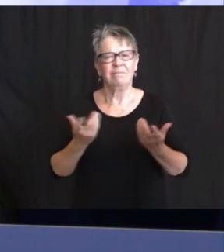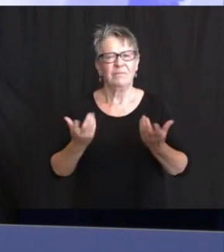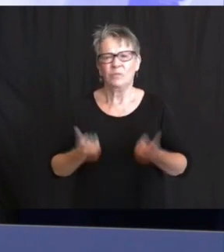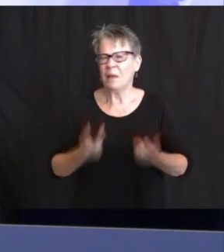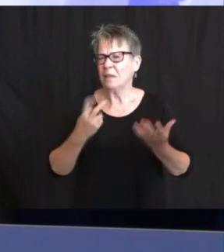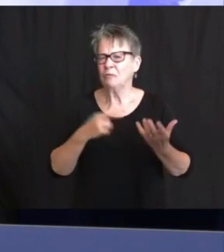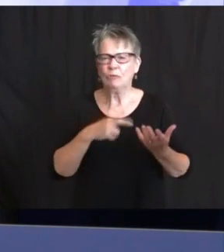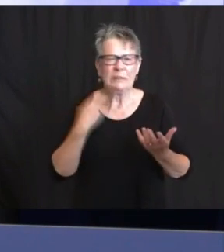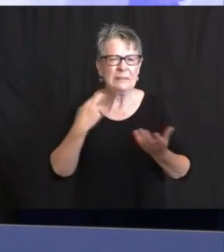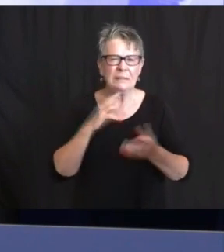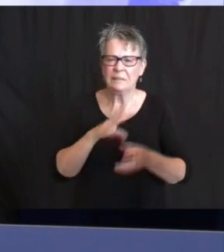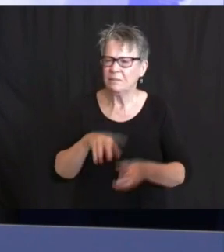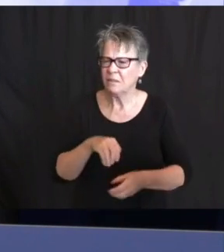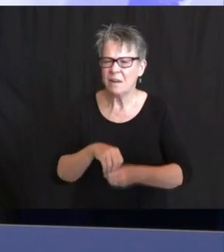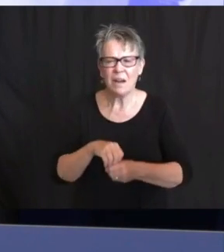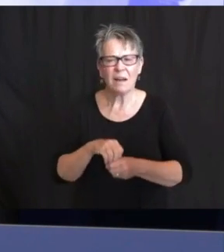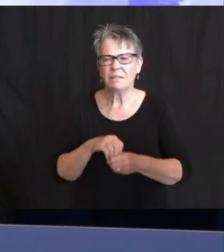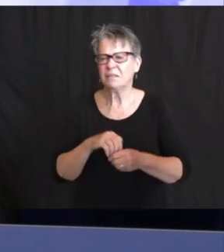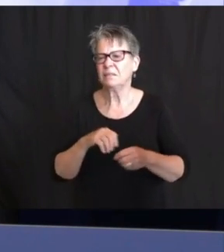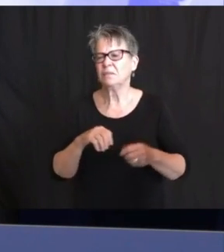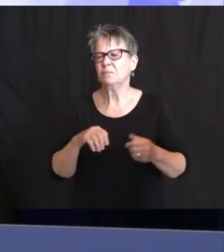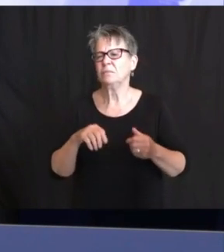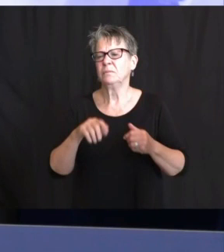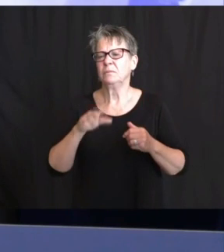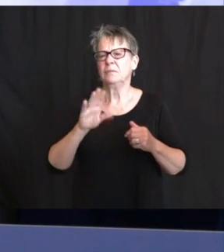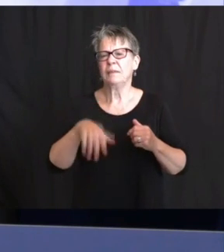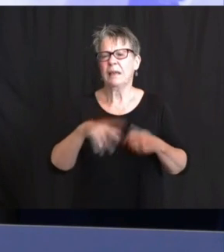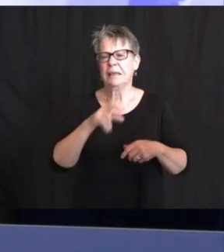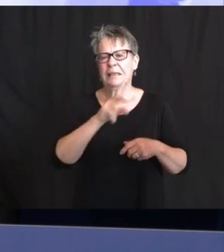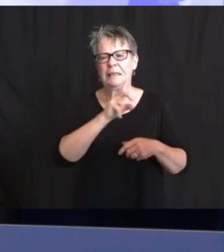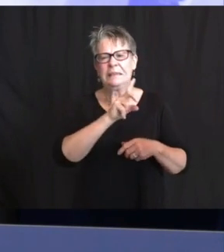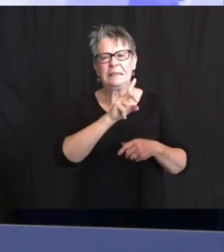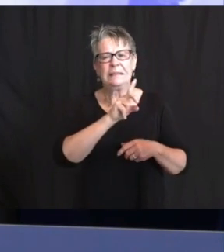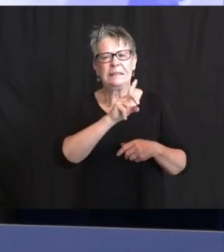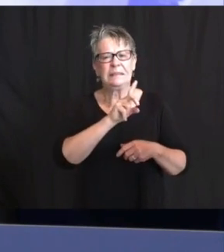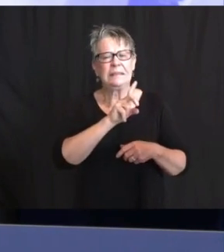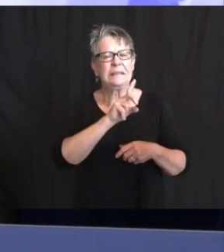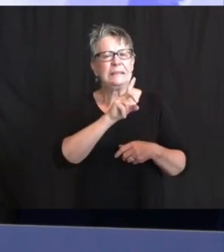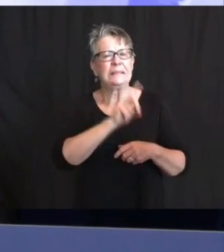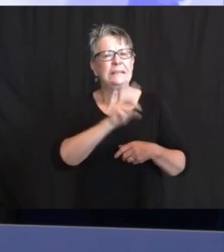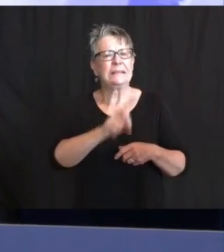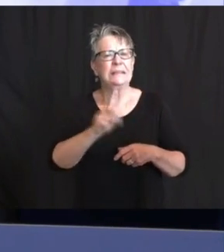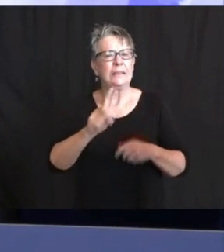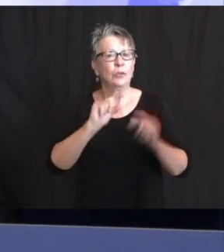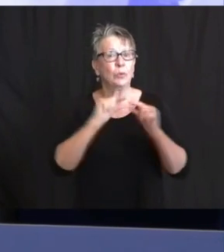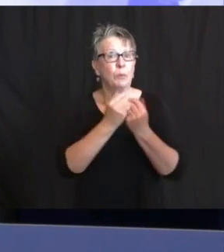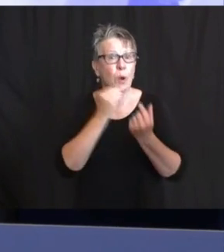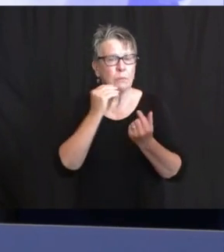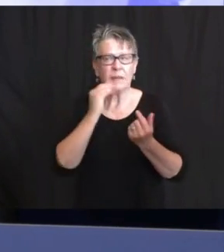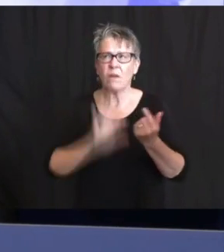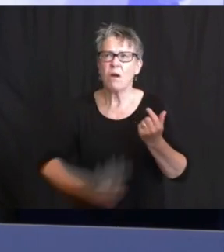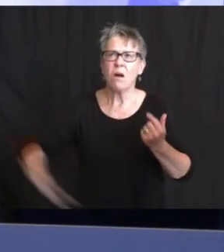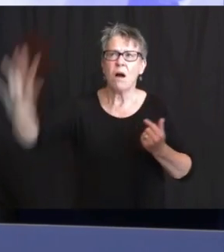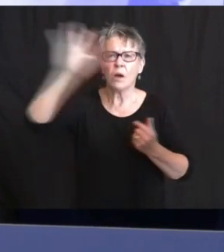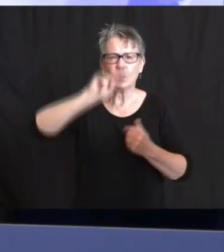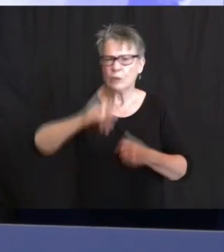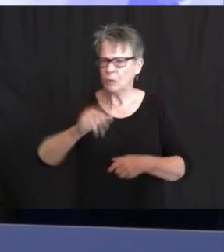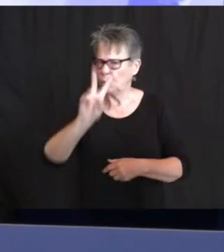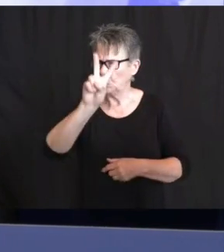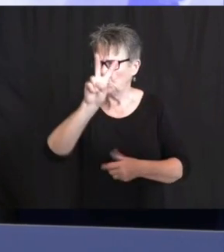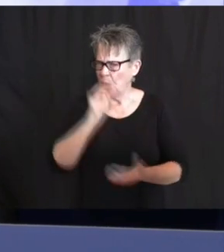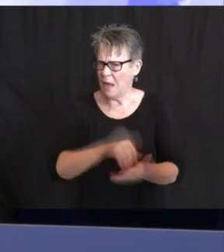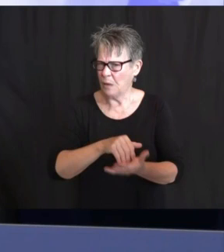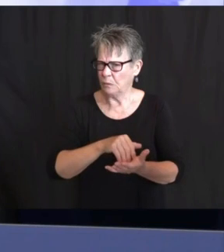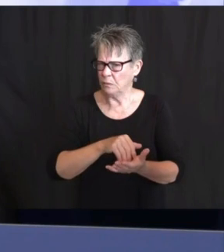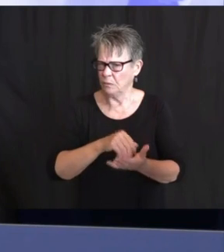2,000 in the state. And we just, as recently as yesterday, had a meeting with